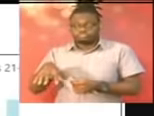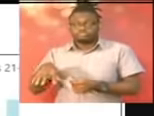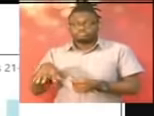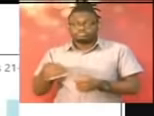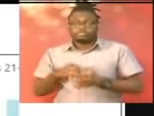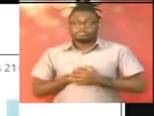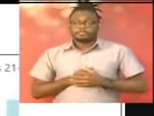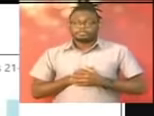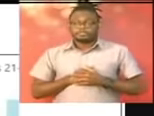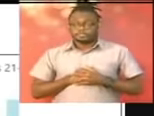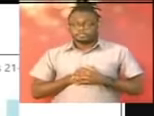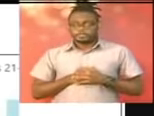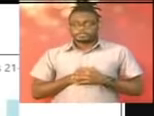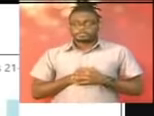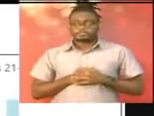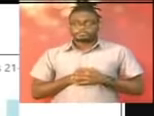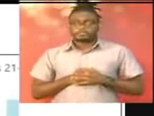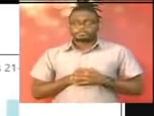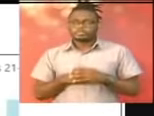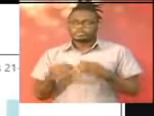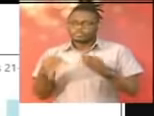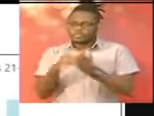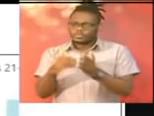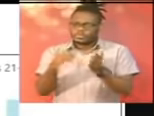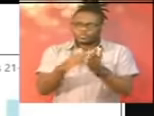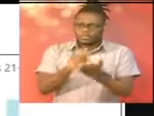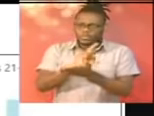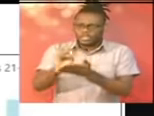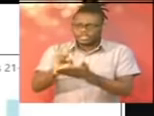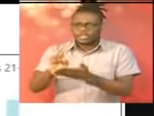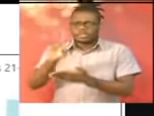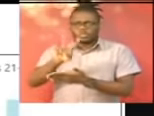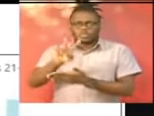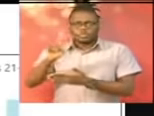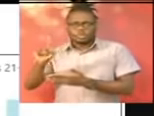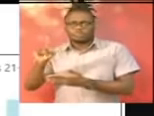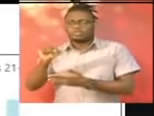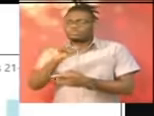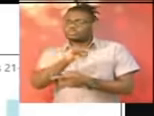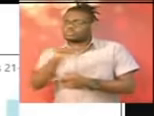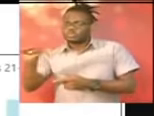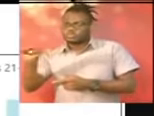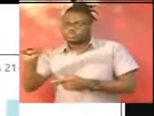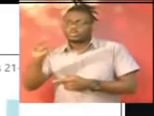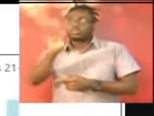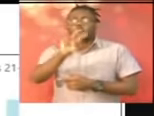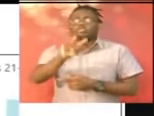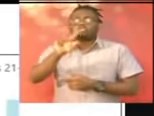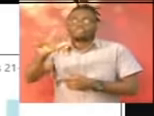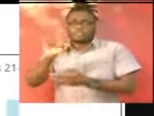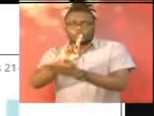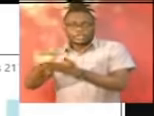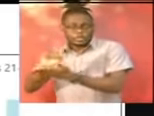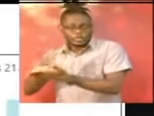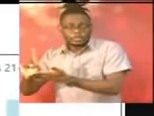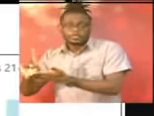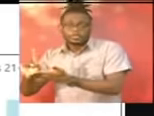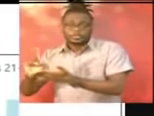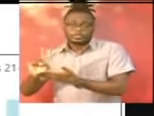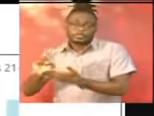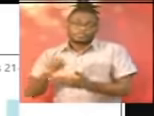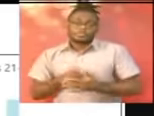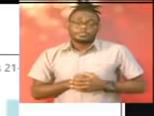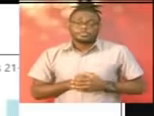to 23, which was represented in the previous maps. We see again, generally in most of the